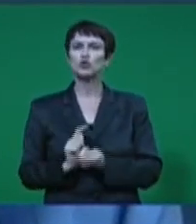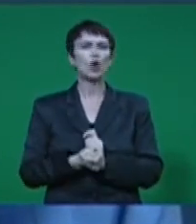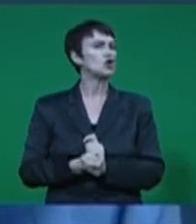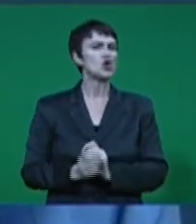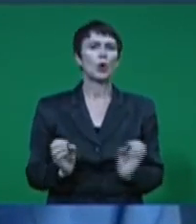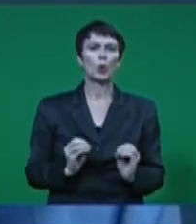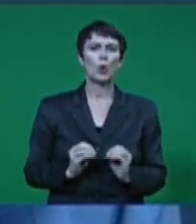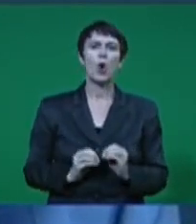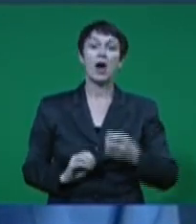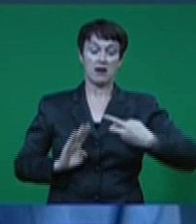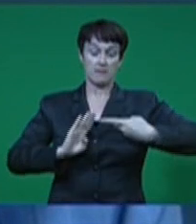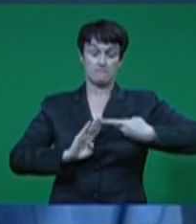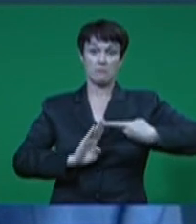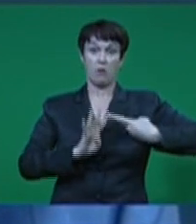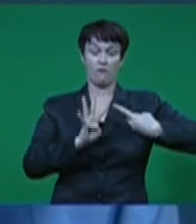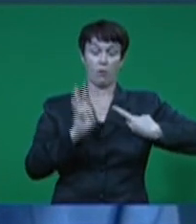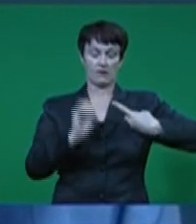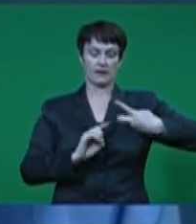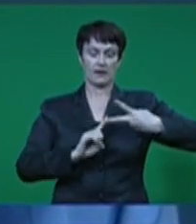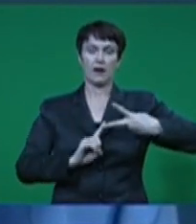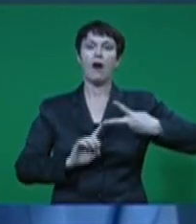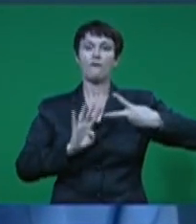and 4.3% respectively.